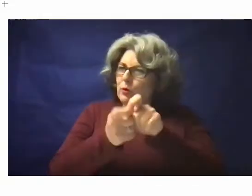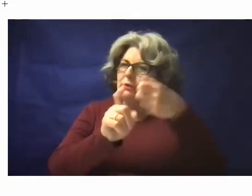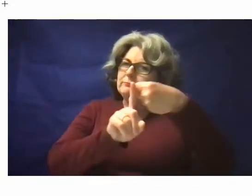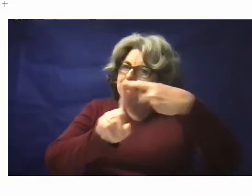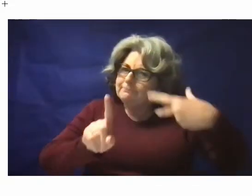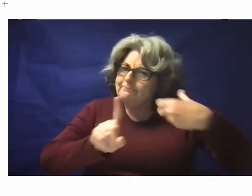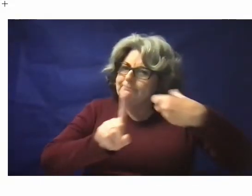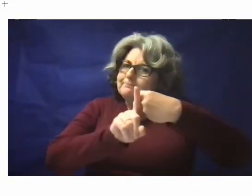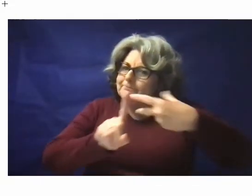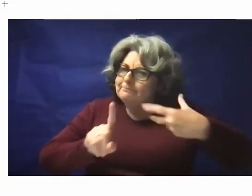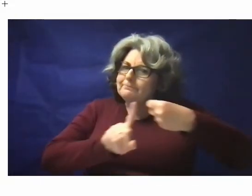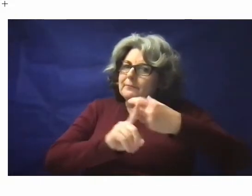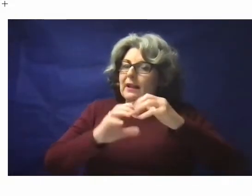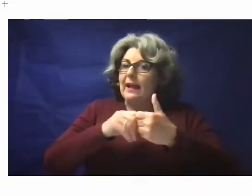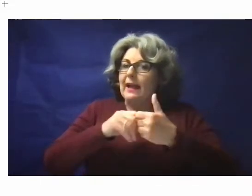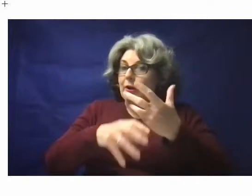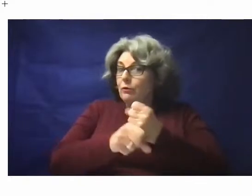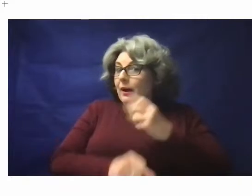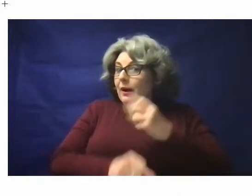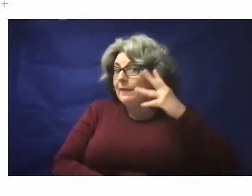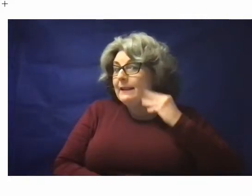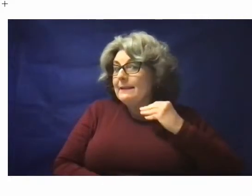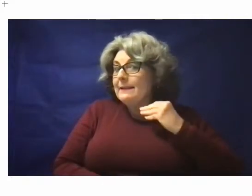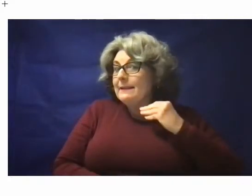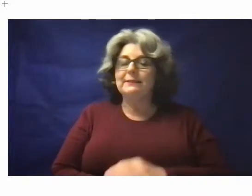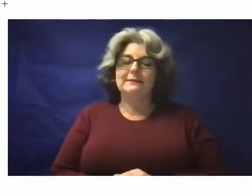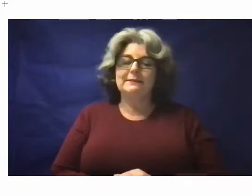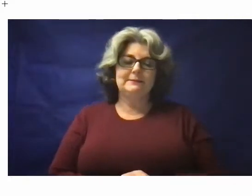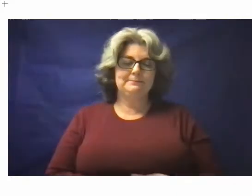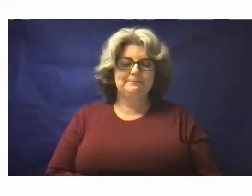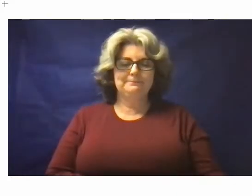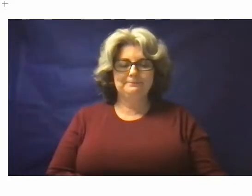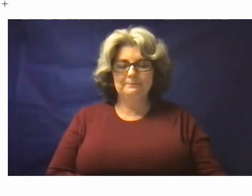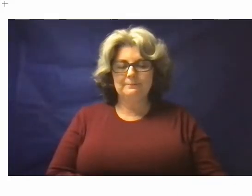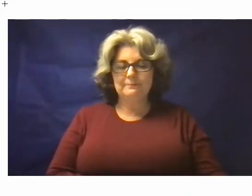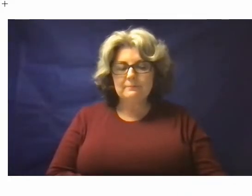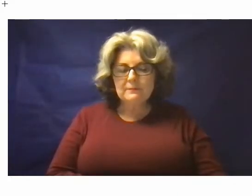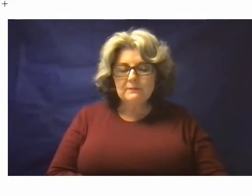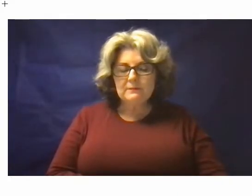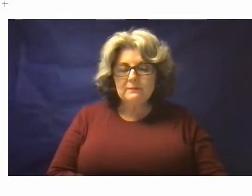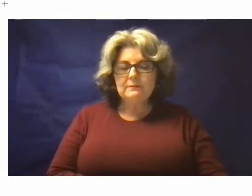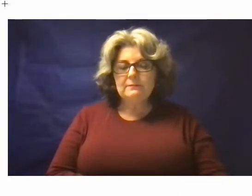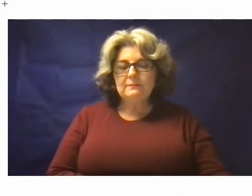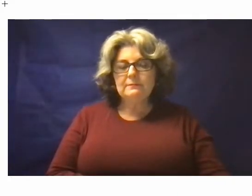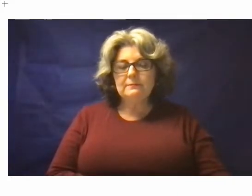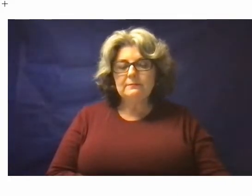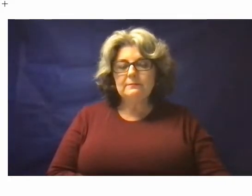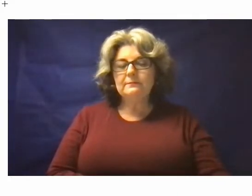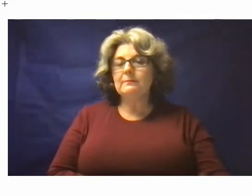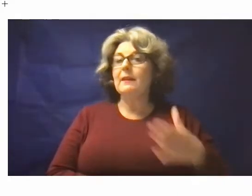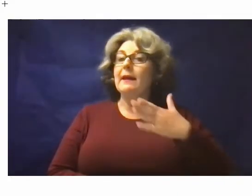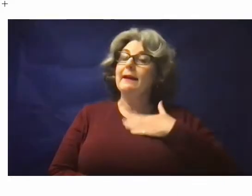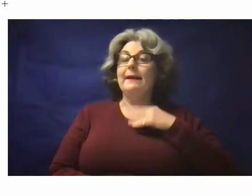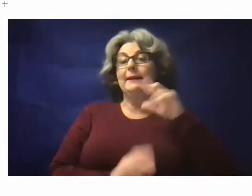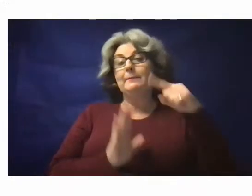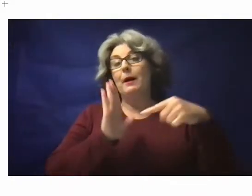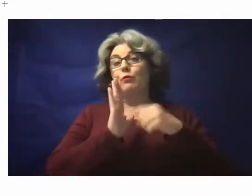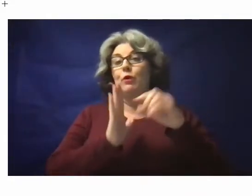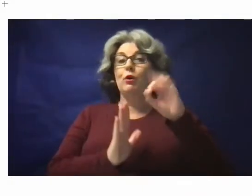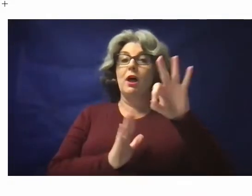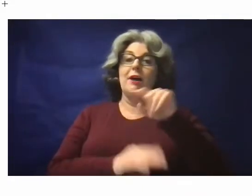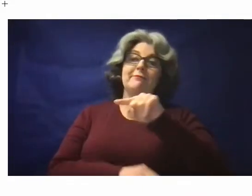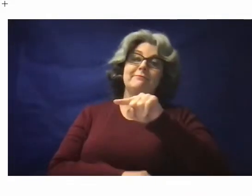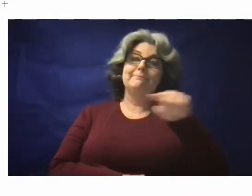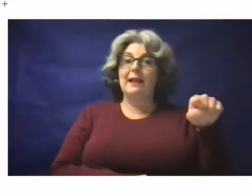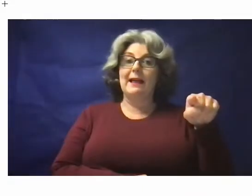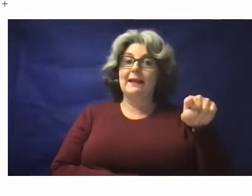met the experience. So for example, a good answer would be like, in my role of blank at